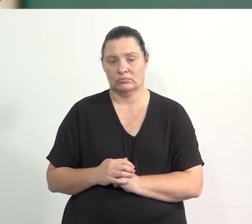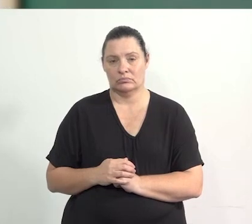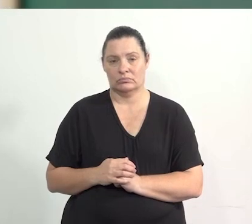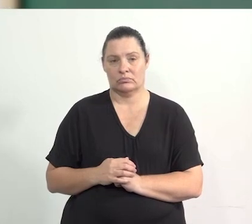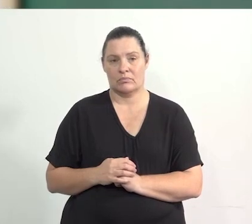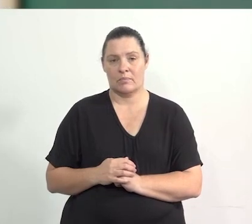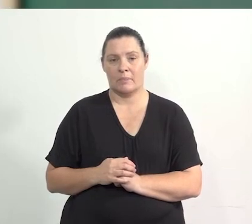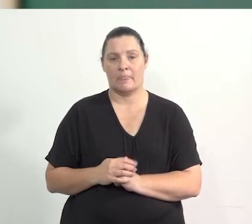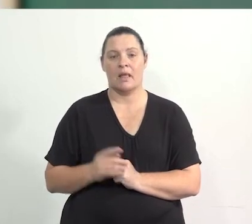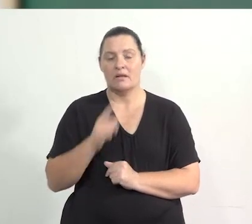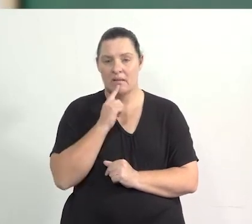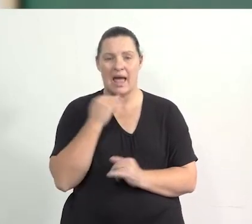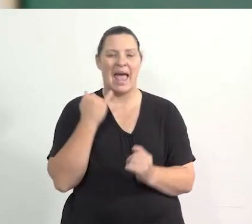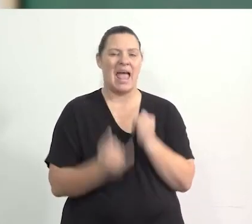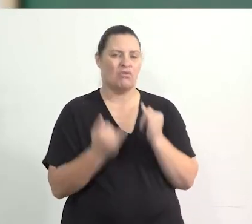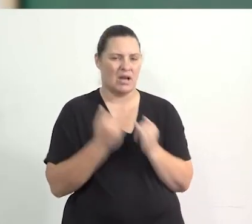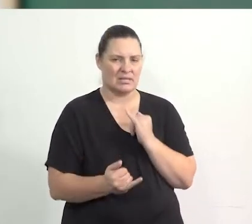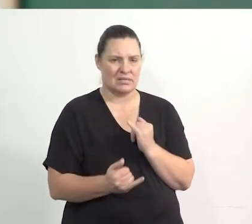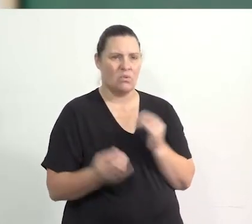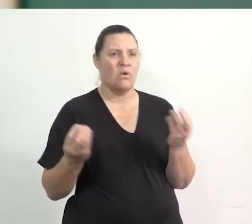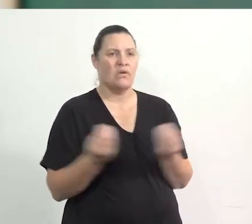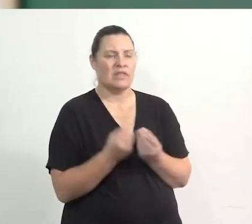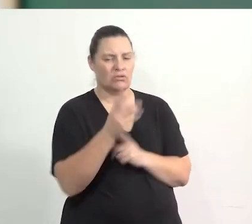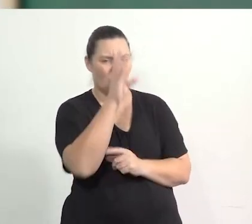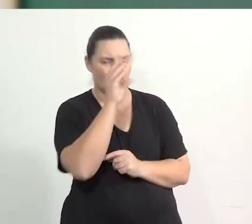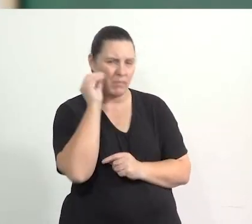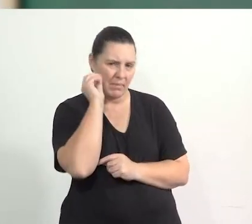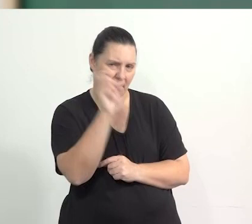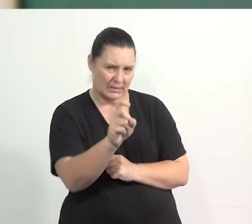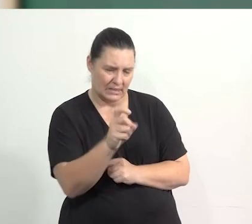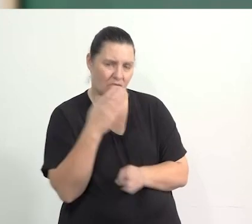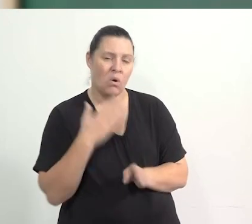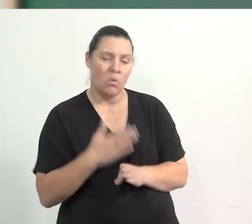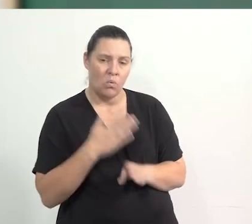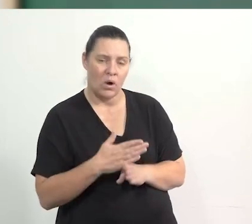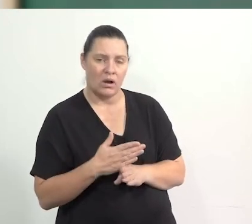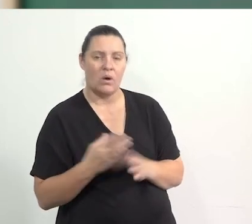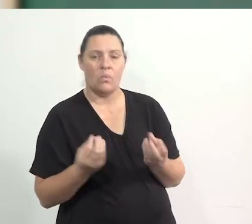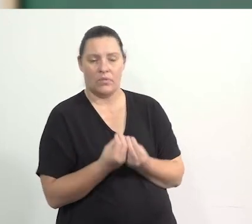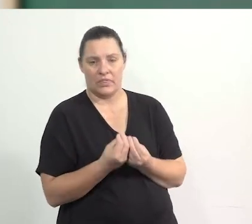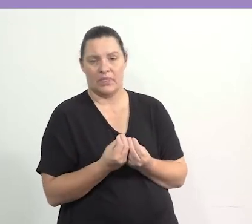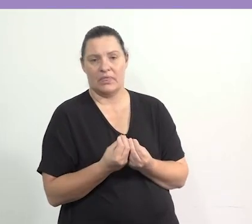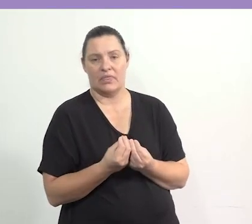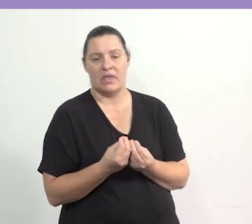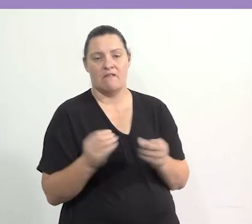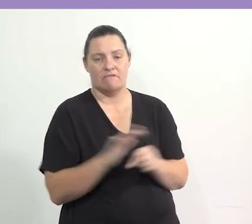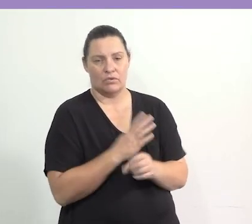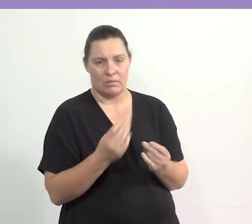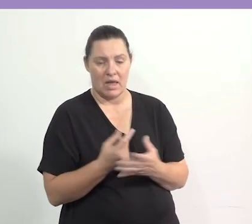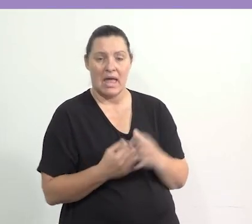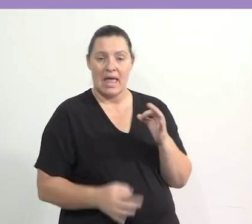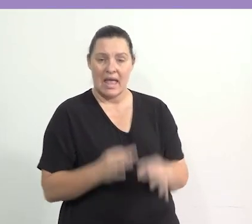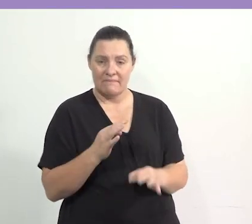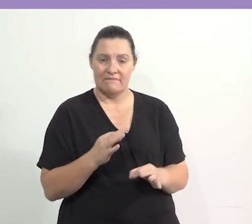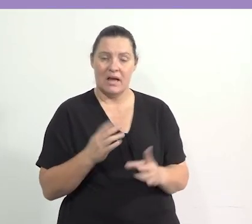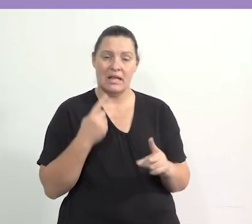Let's go over the common errors, or the things that you should remember when you are working with integers. When we